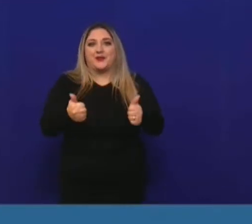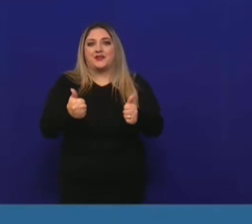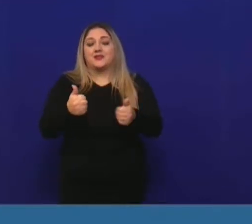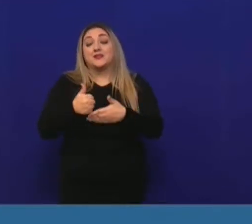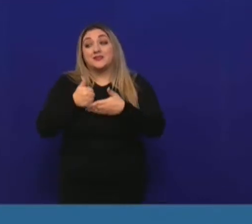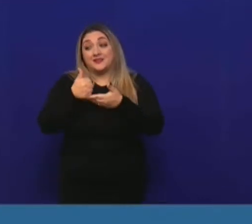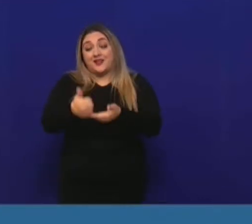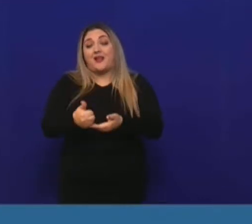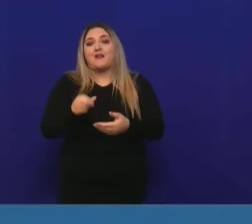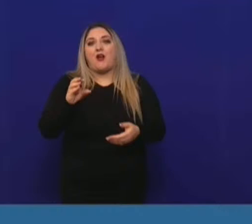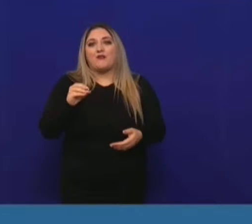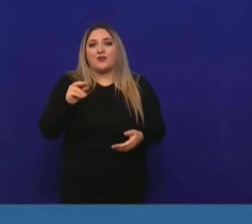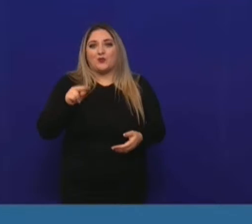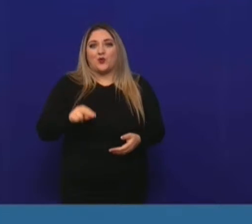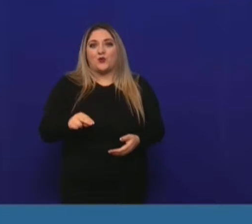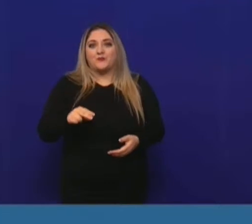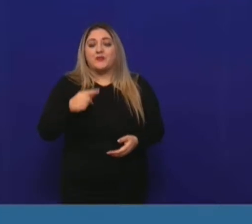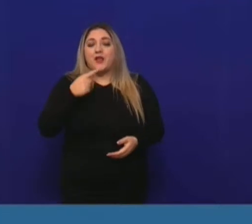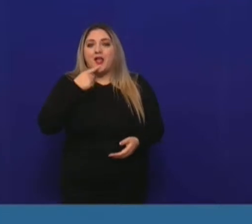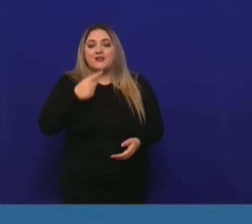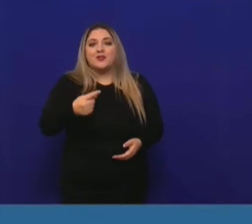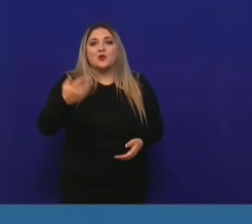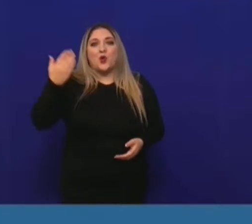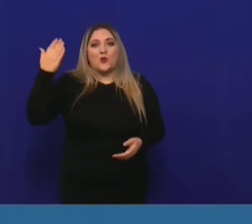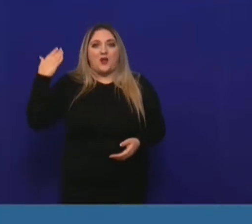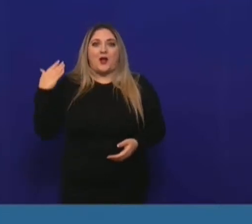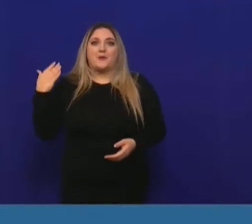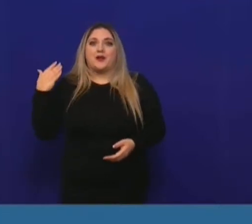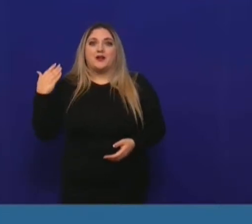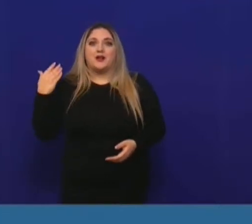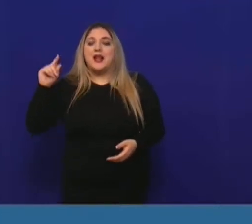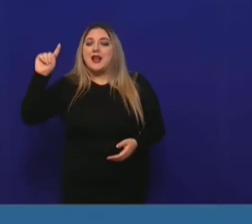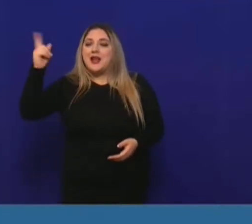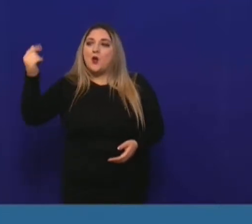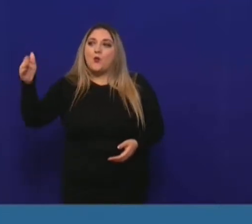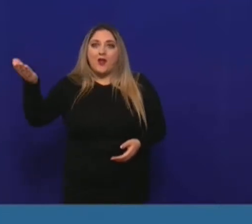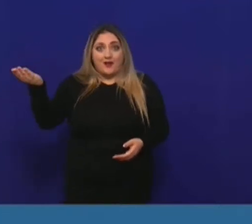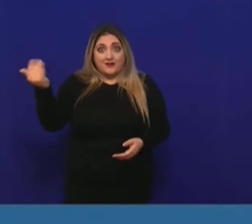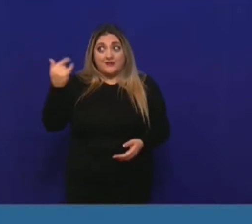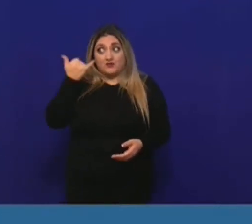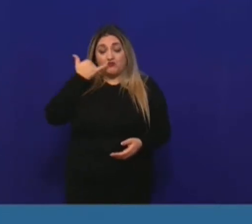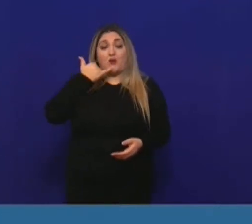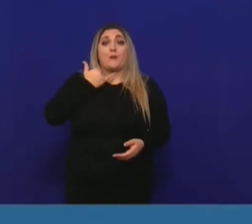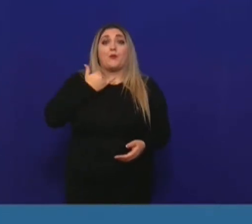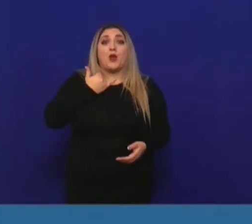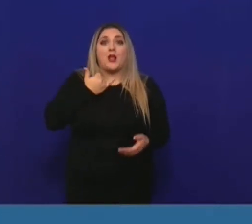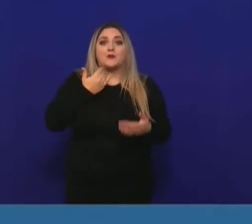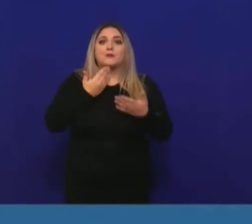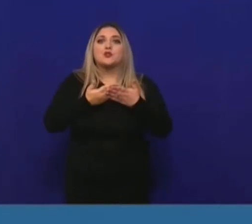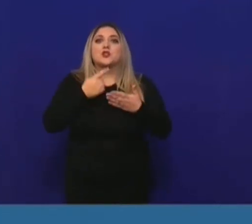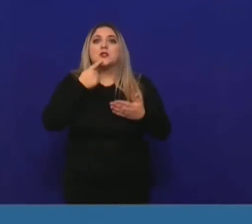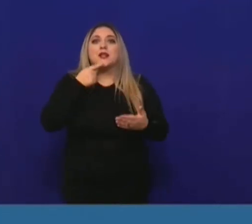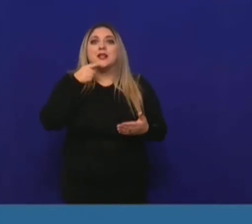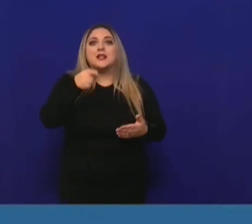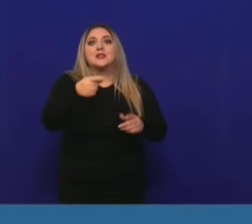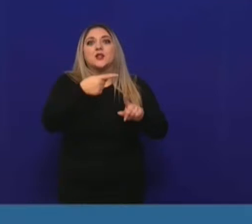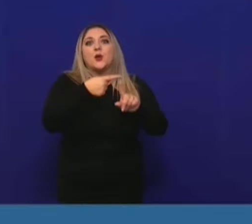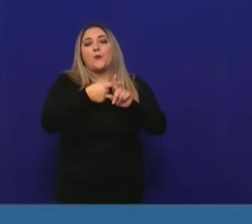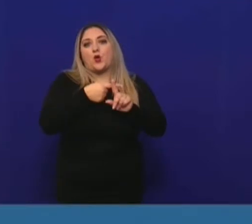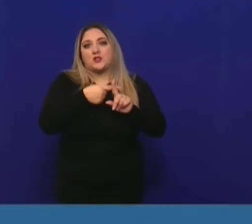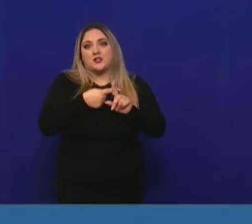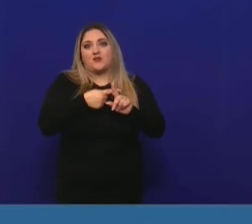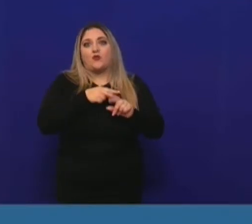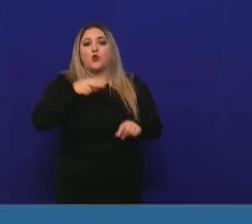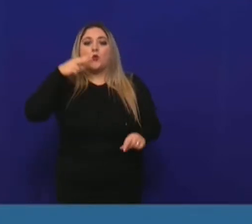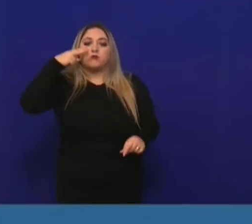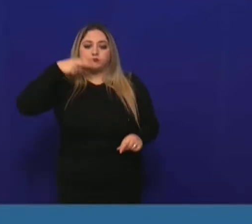Appell ieħor diġà għamiltu. Intom l-ewwel inċemplulkom biex ngħidulkom li intom pożittivi u ngħidulkom nagħmlukom il-clinical